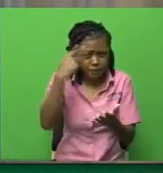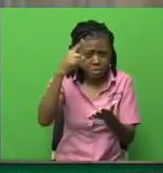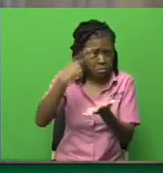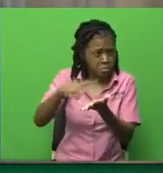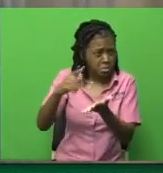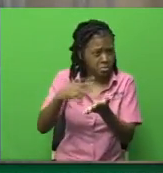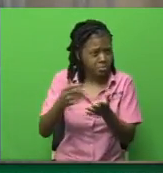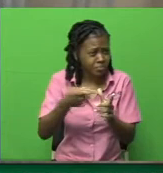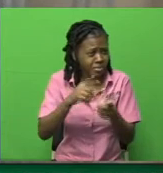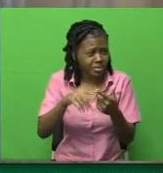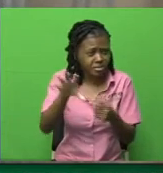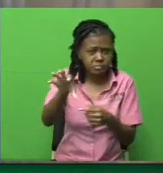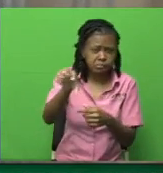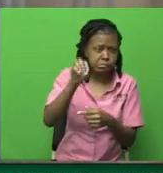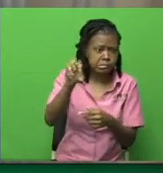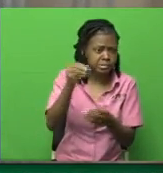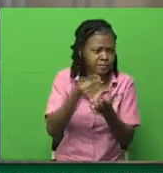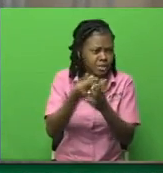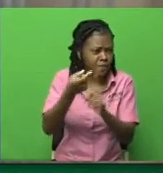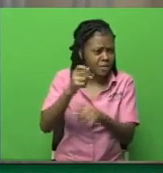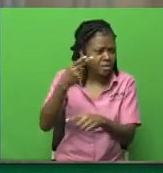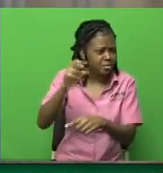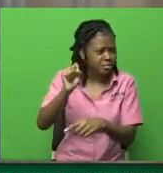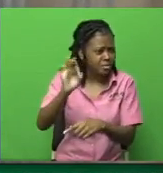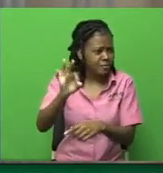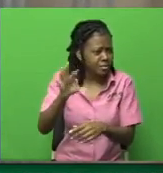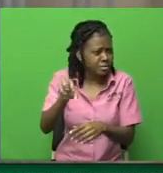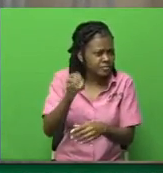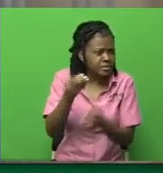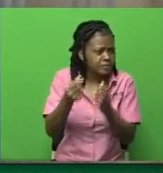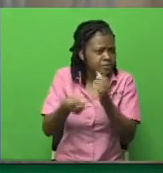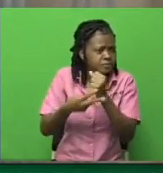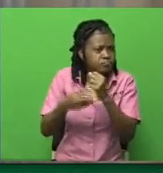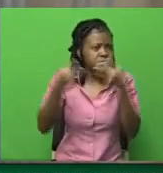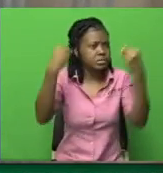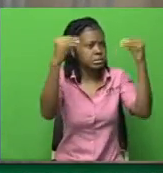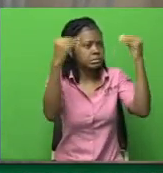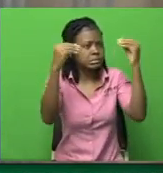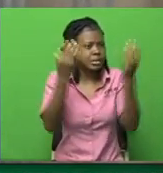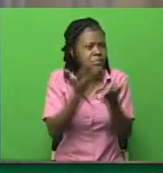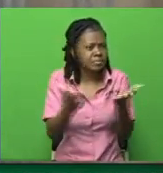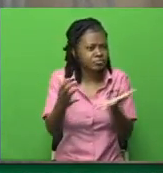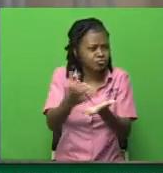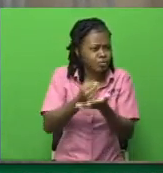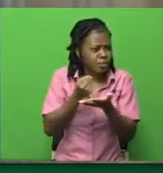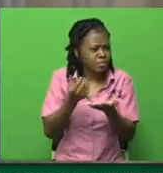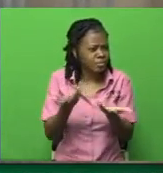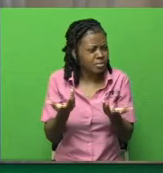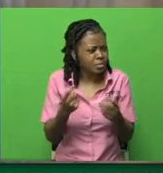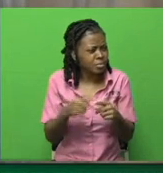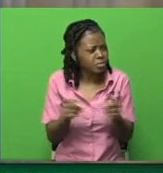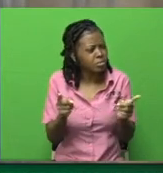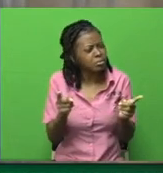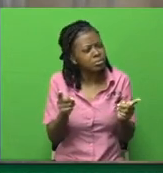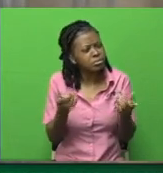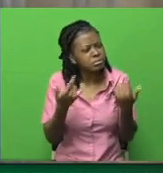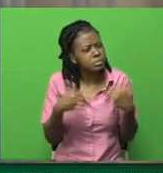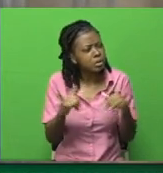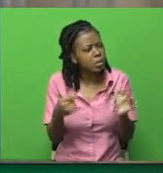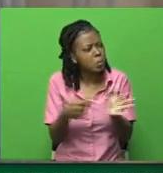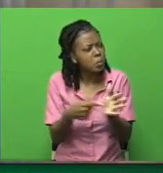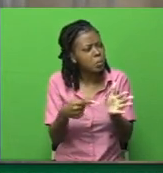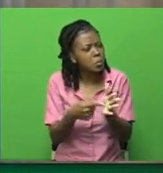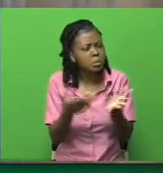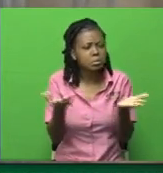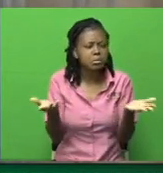you're selling assets and yet the money is Never Enough you're still with a